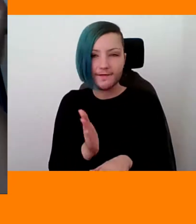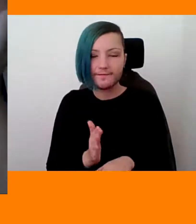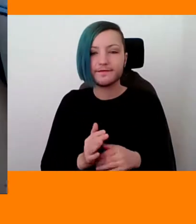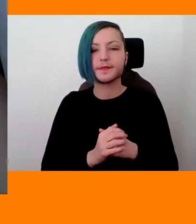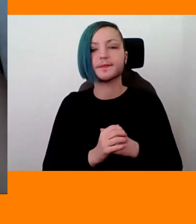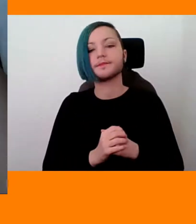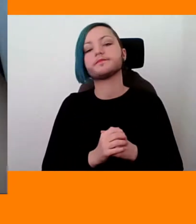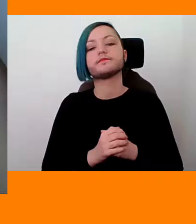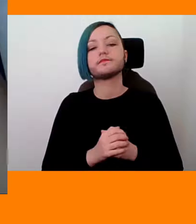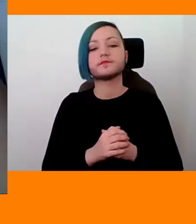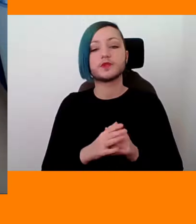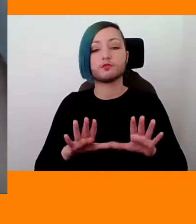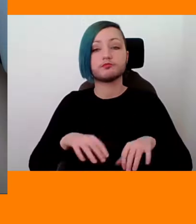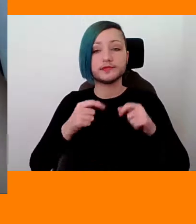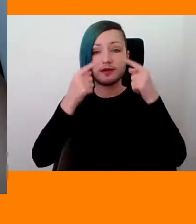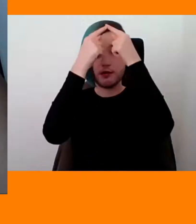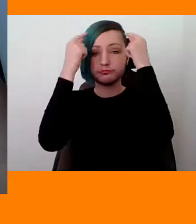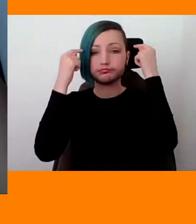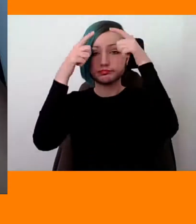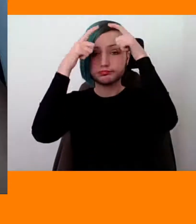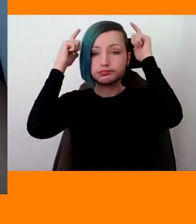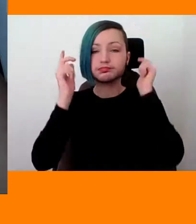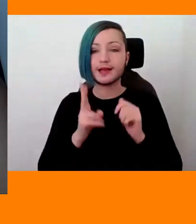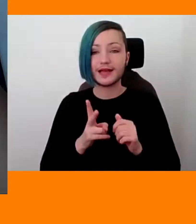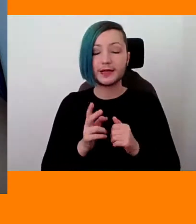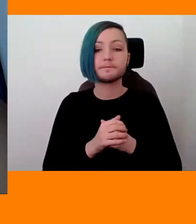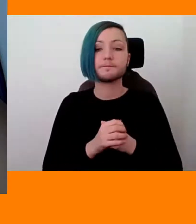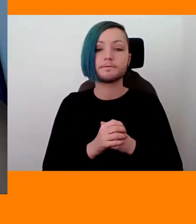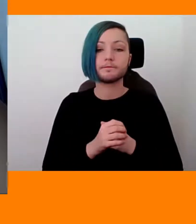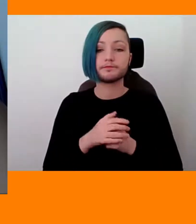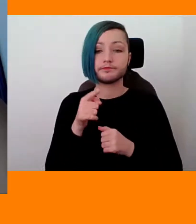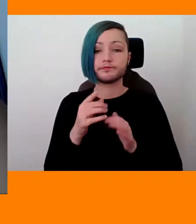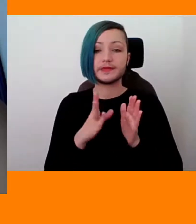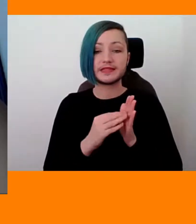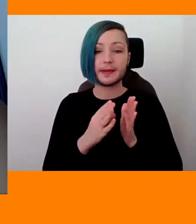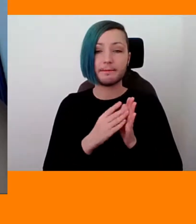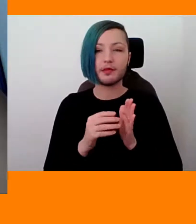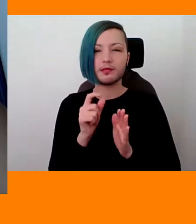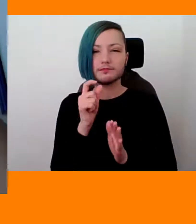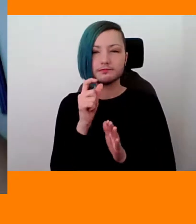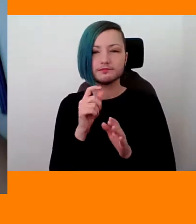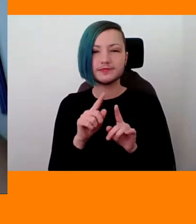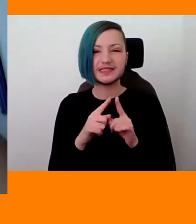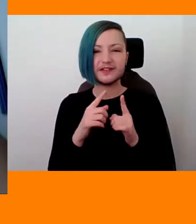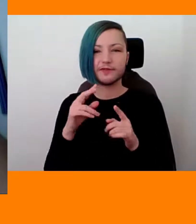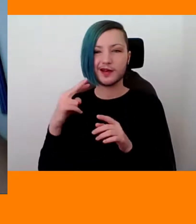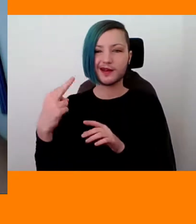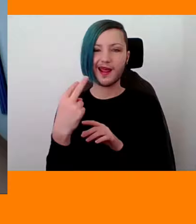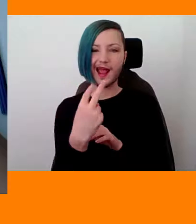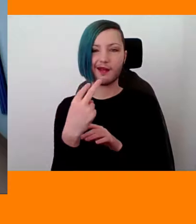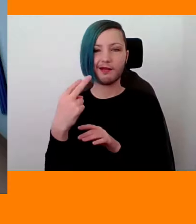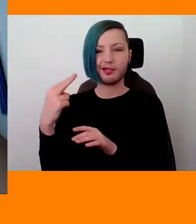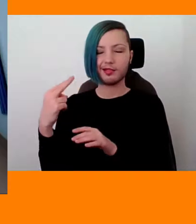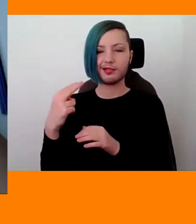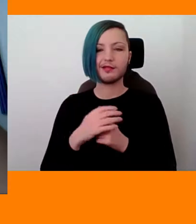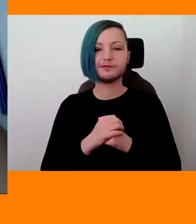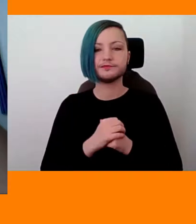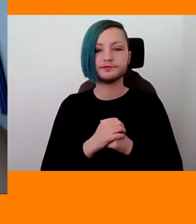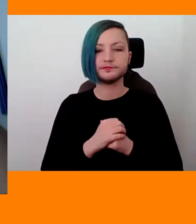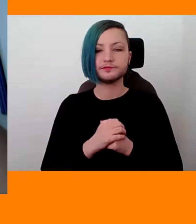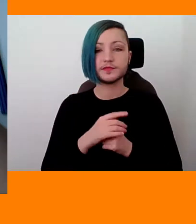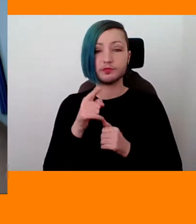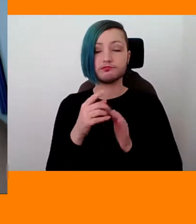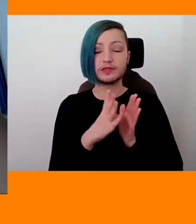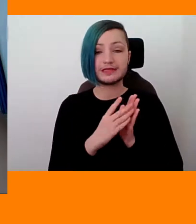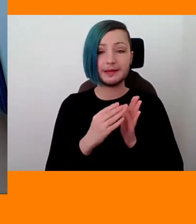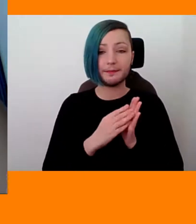this section again. With this example, it's a slightly different angle. So if you're working from this